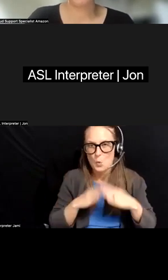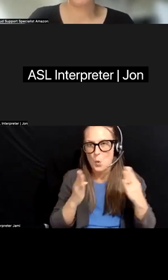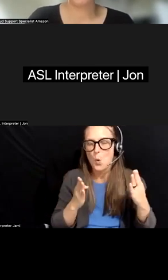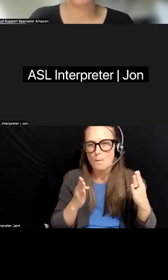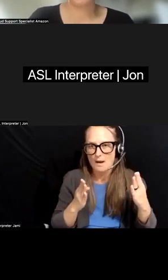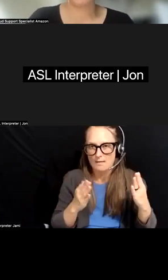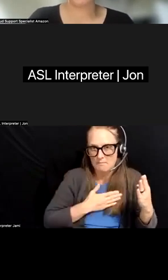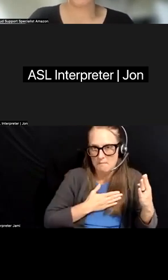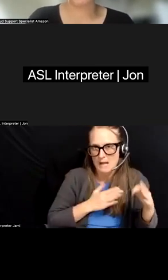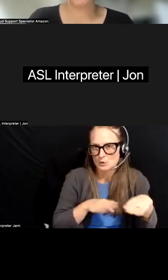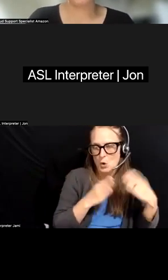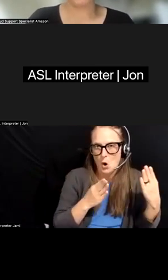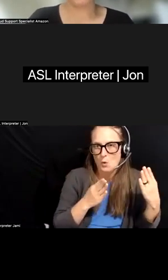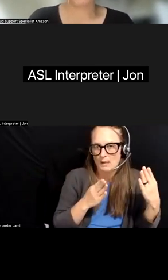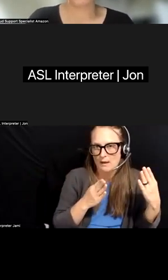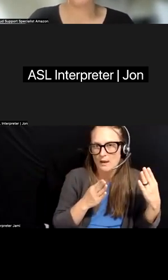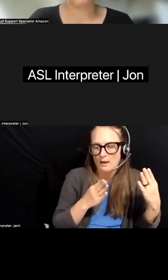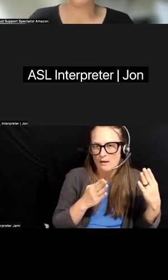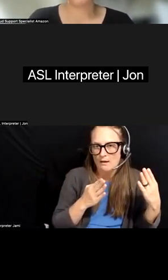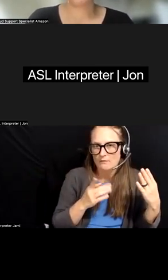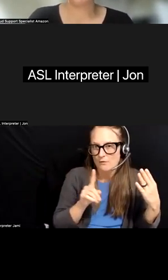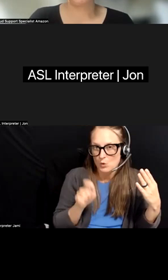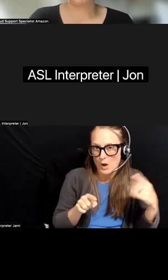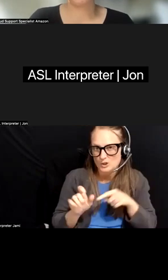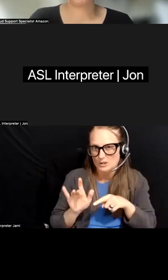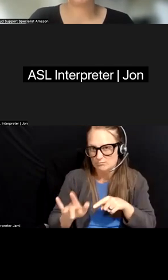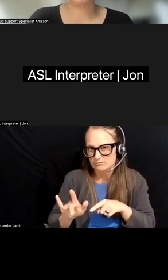there's a question, you just put it on there. I'll glance at it and answer